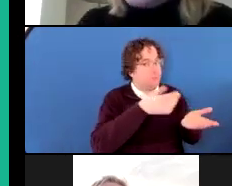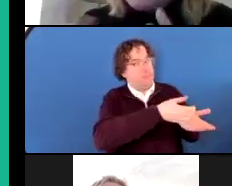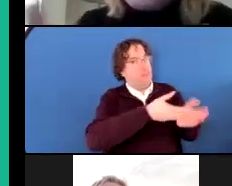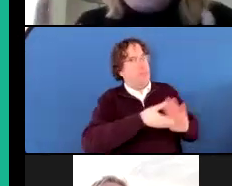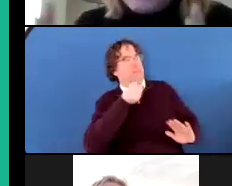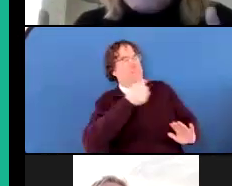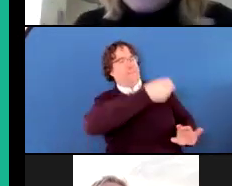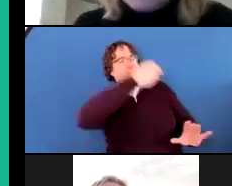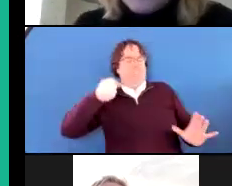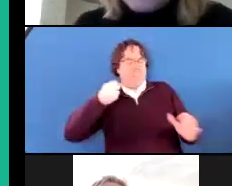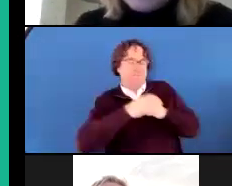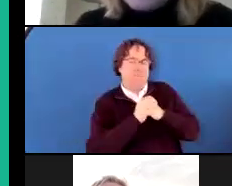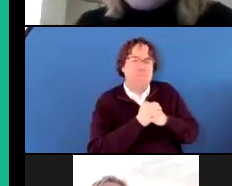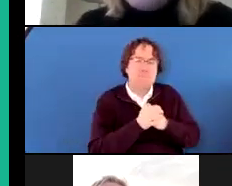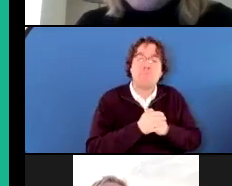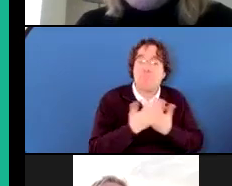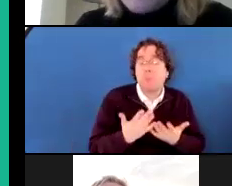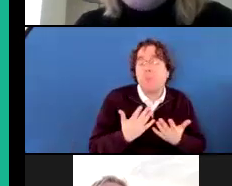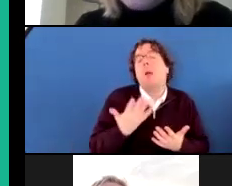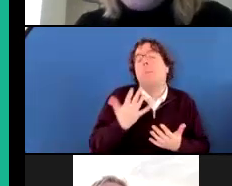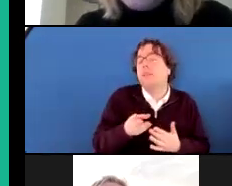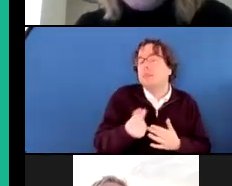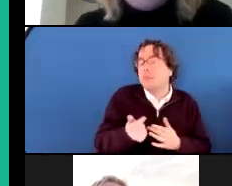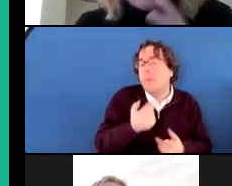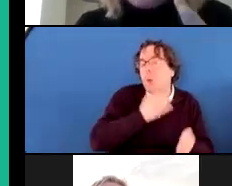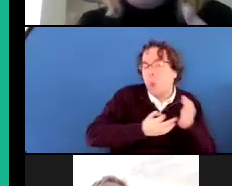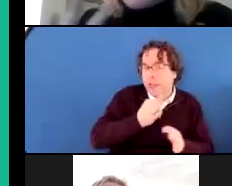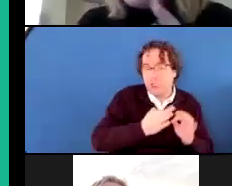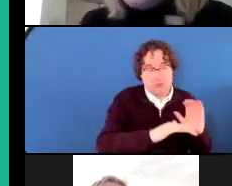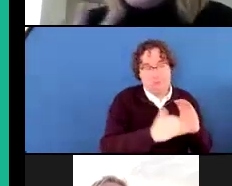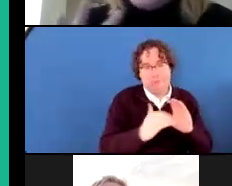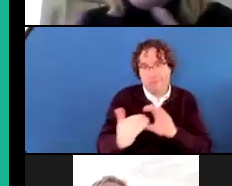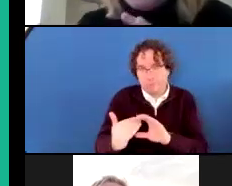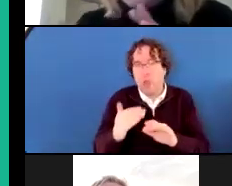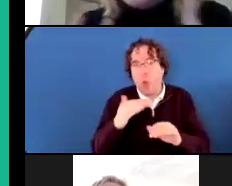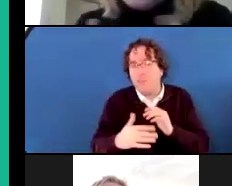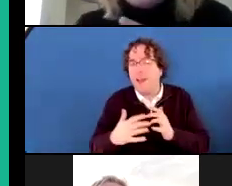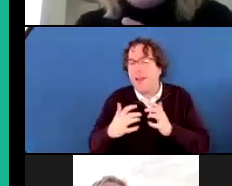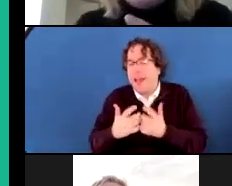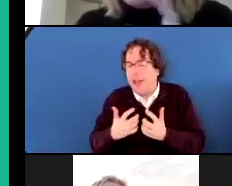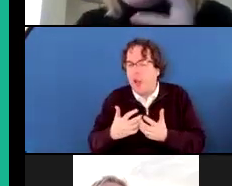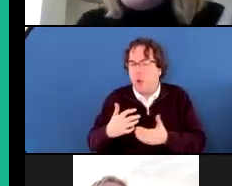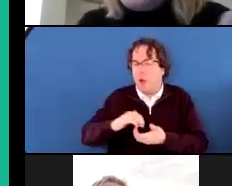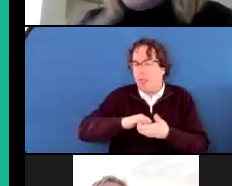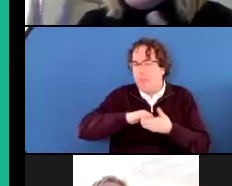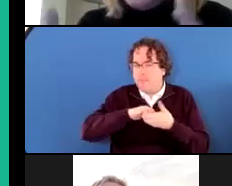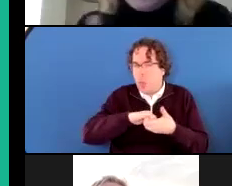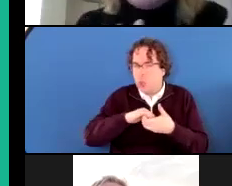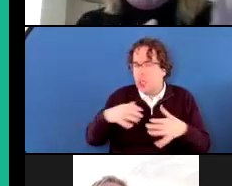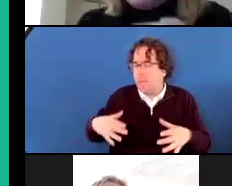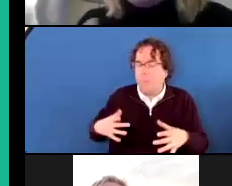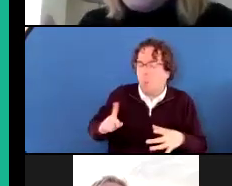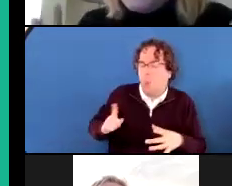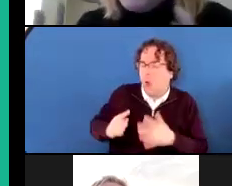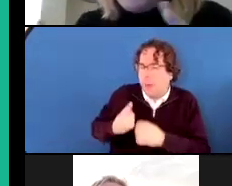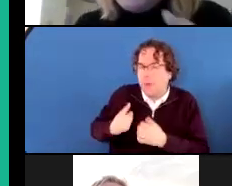And we have had some questions submitted around how the fellowship works for those who are in self-employment, who have